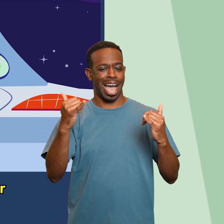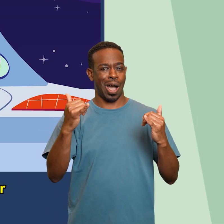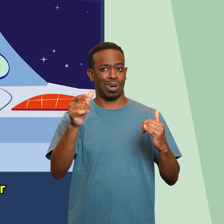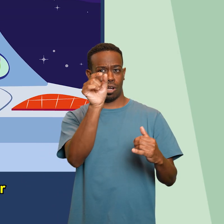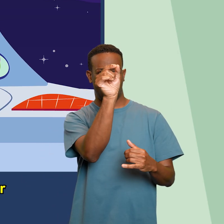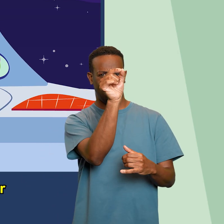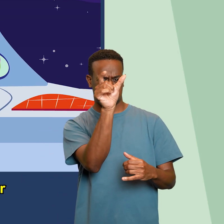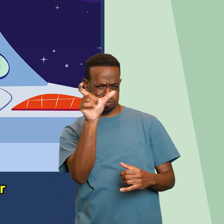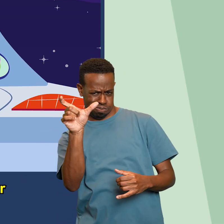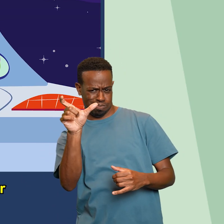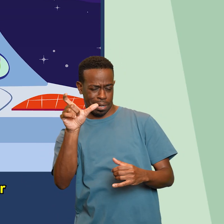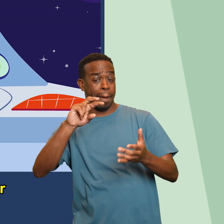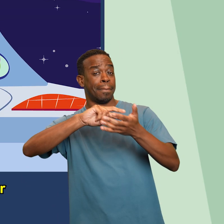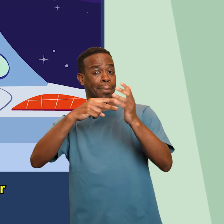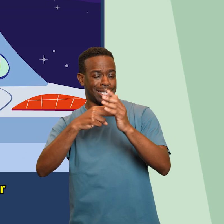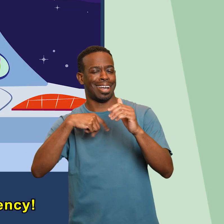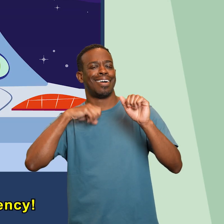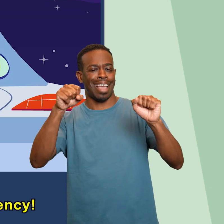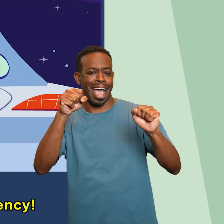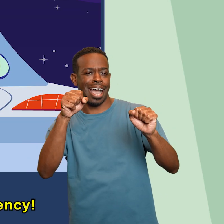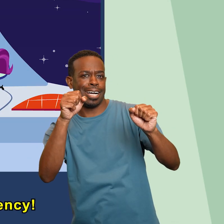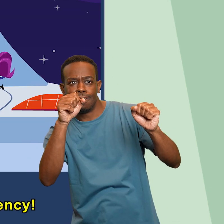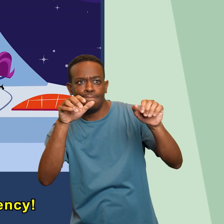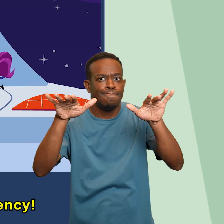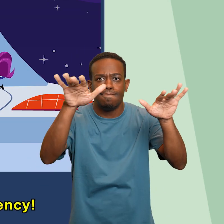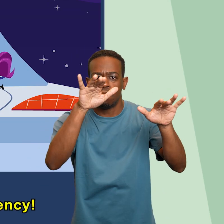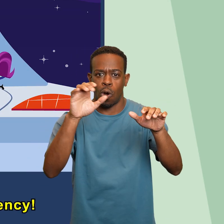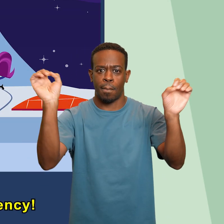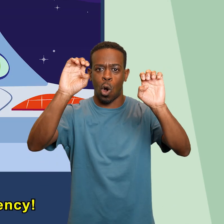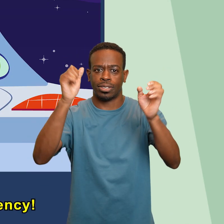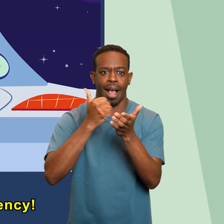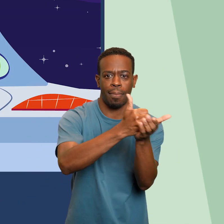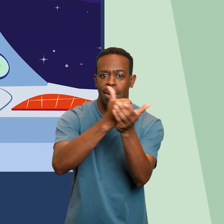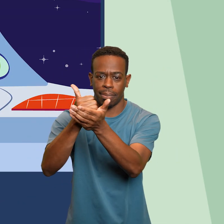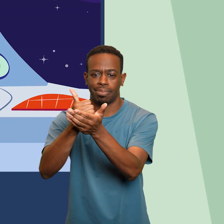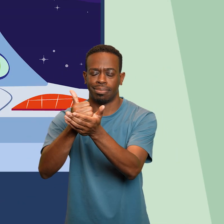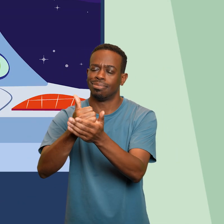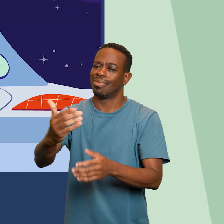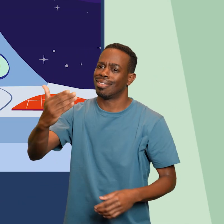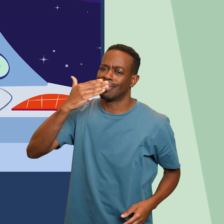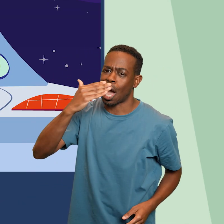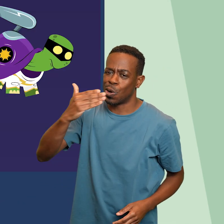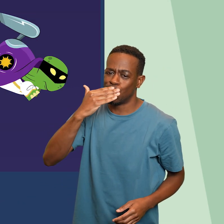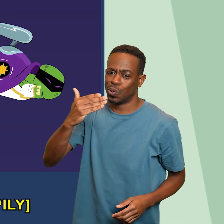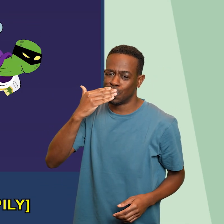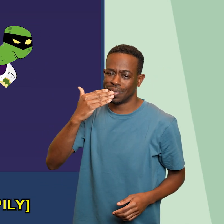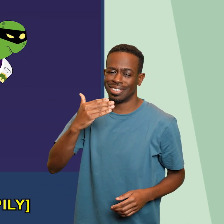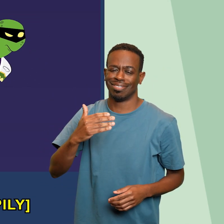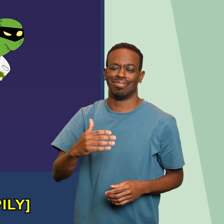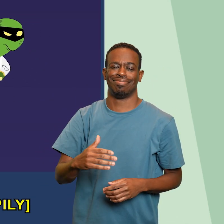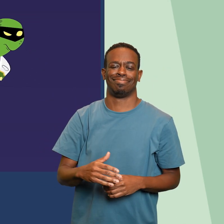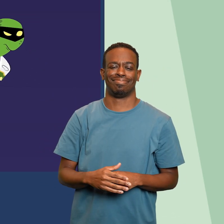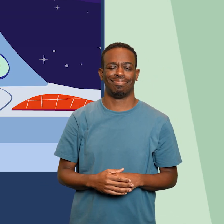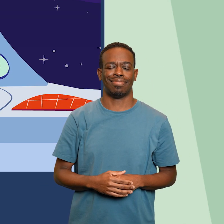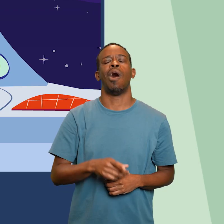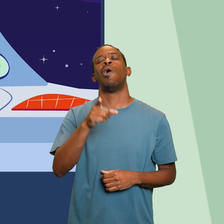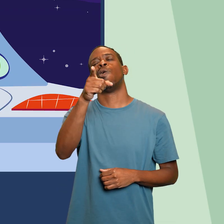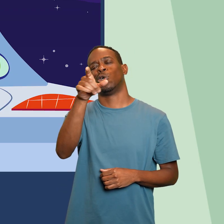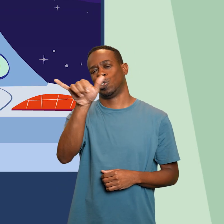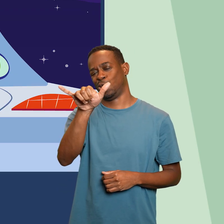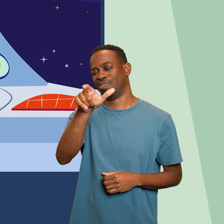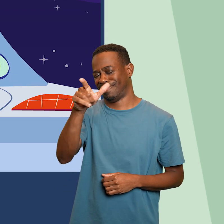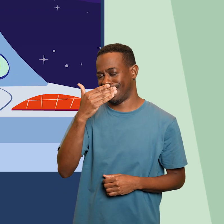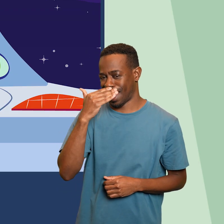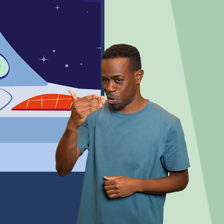With our galactic sonar beacon recharged, we're ready for any emergency. Thanks, Lanterman. Oh,